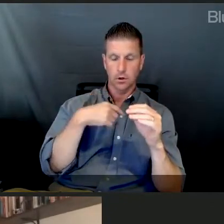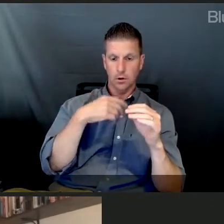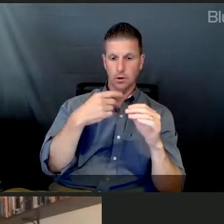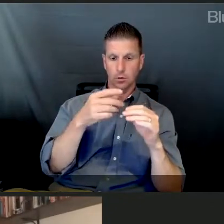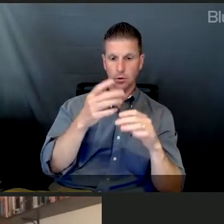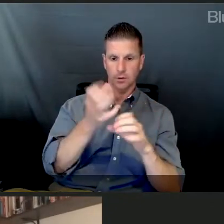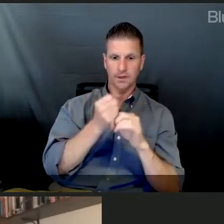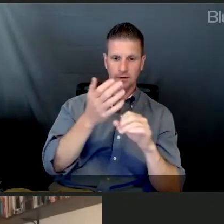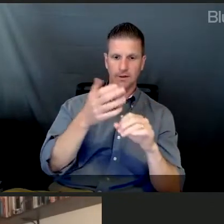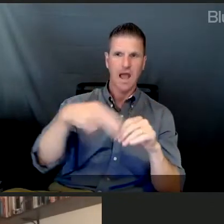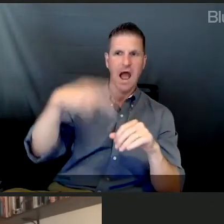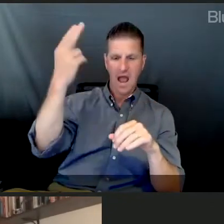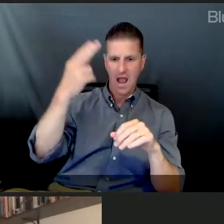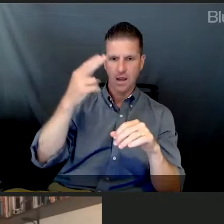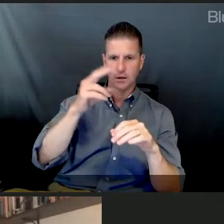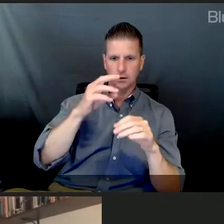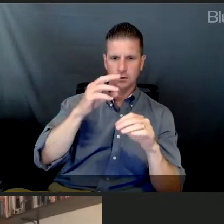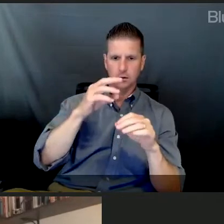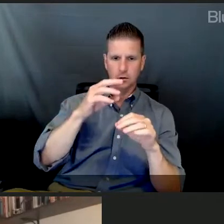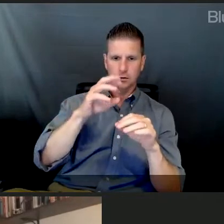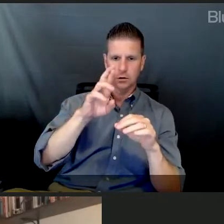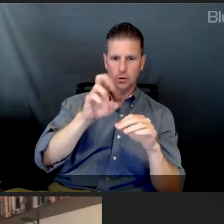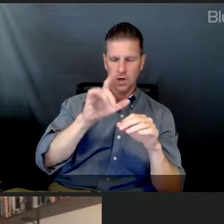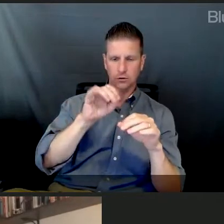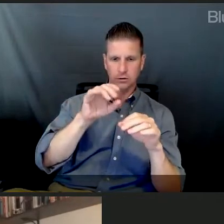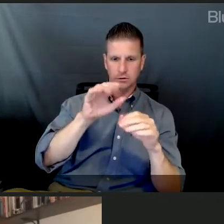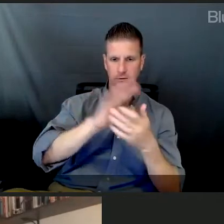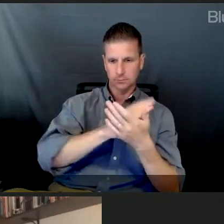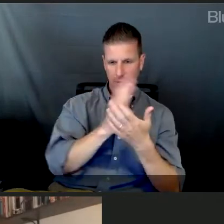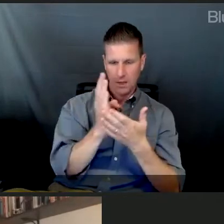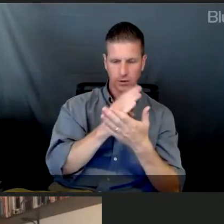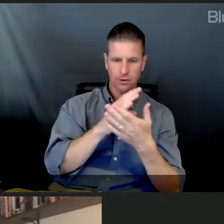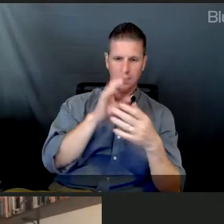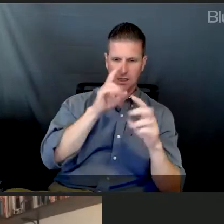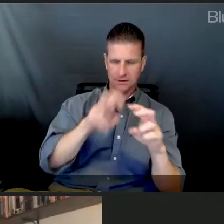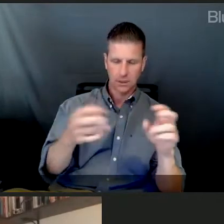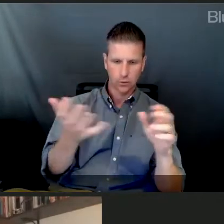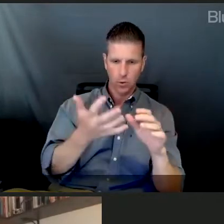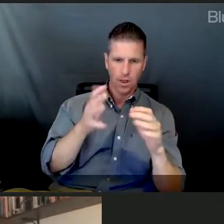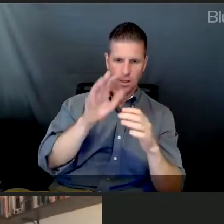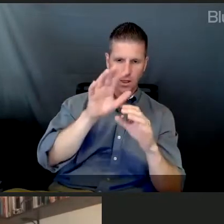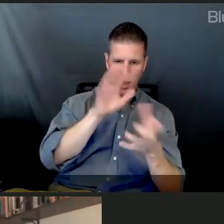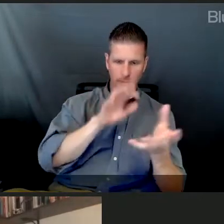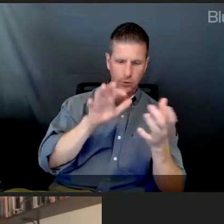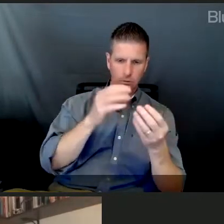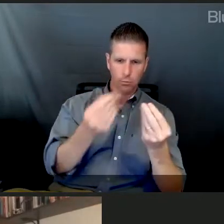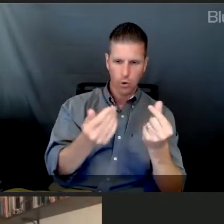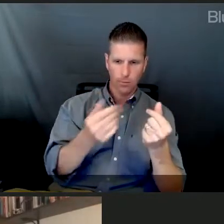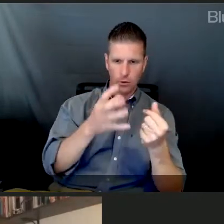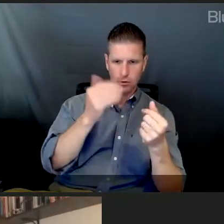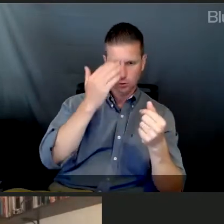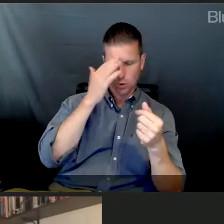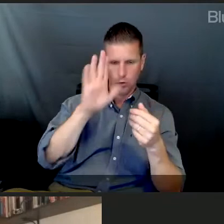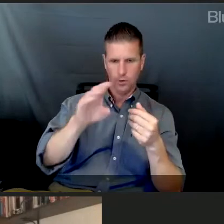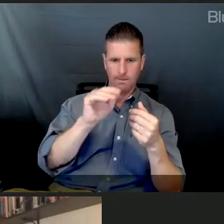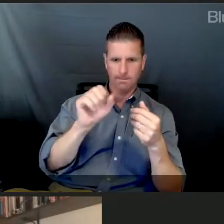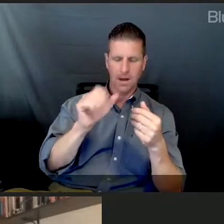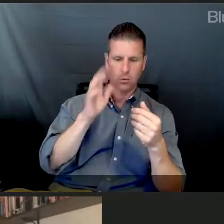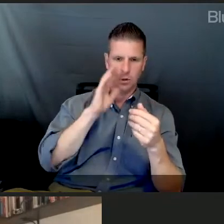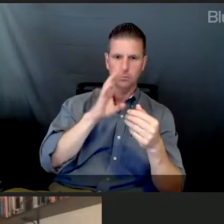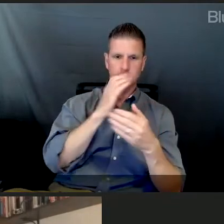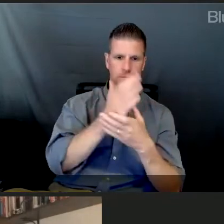these high-resolution spectra and really assess what their atmospheric properties look like and know their mass. And they're going to be some of the